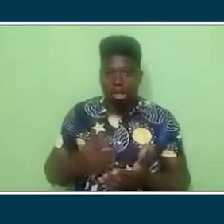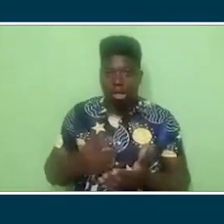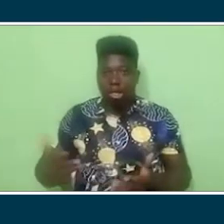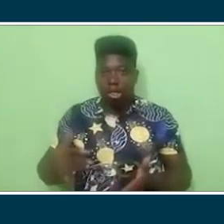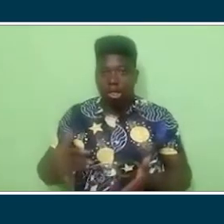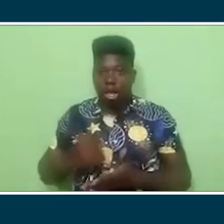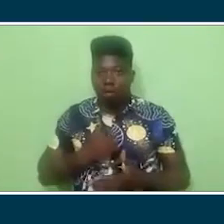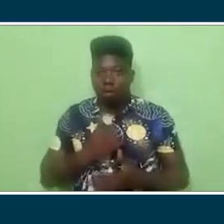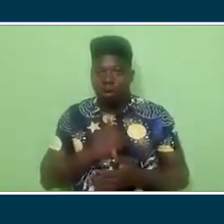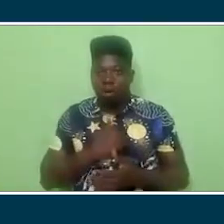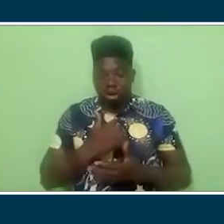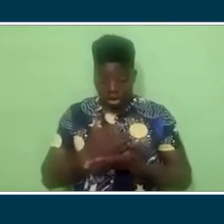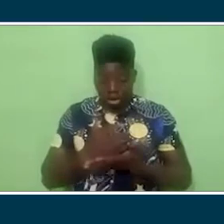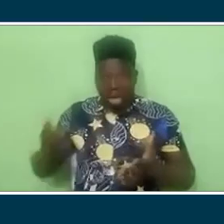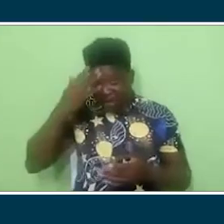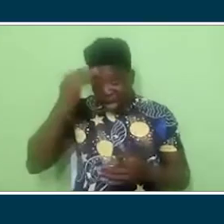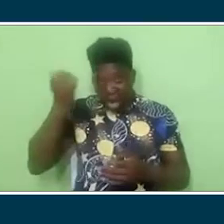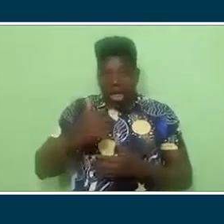are people.